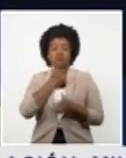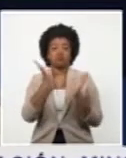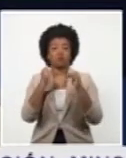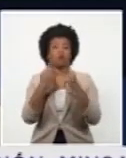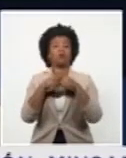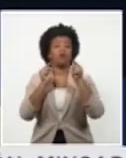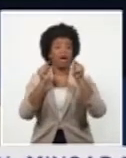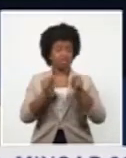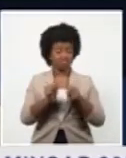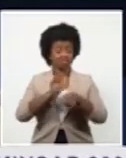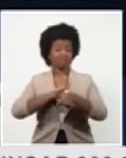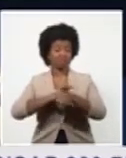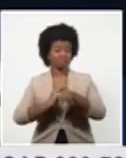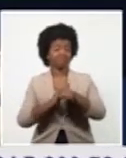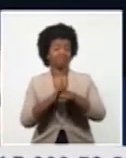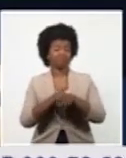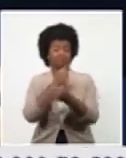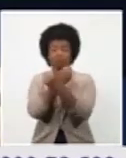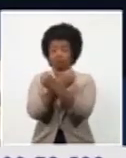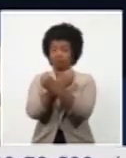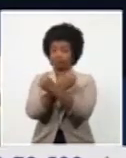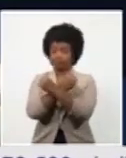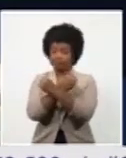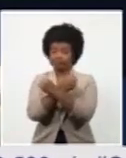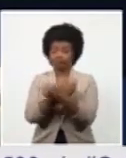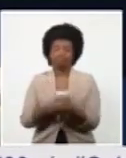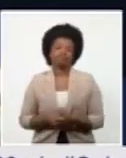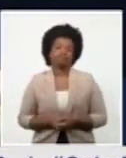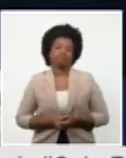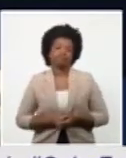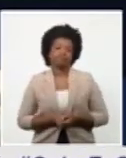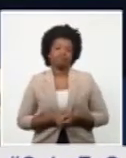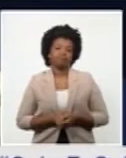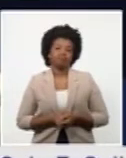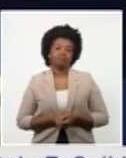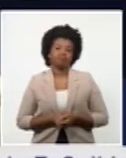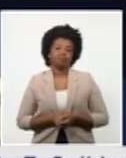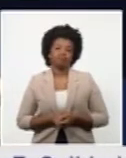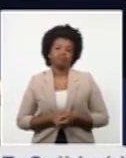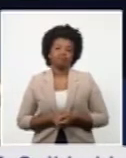spread the disease before showing symptoms, and this is why